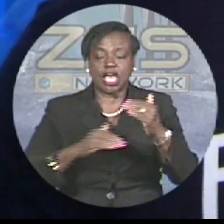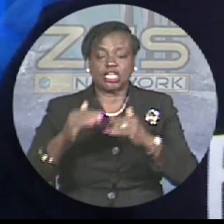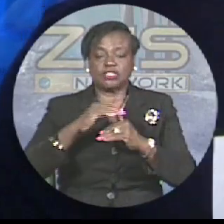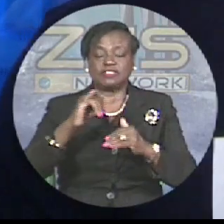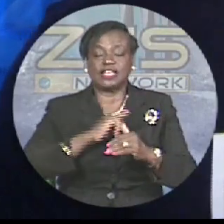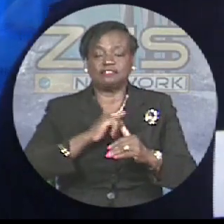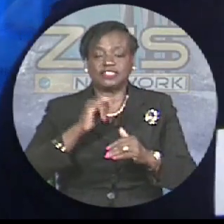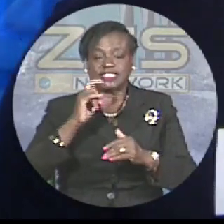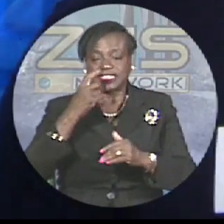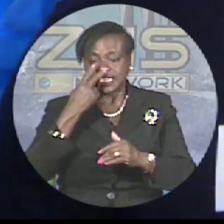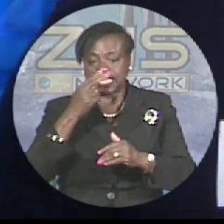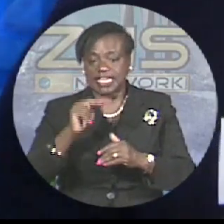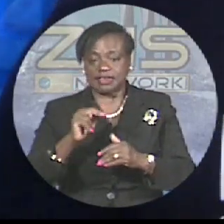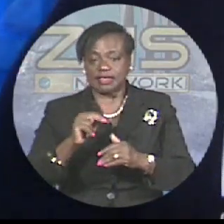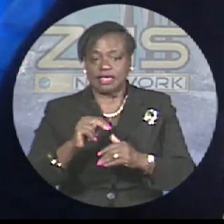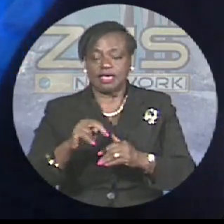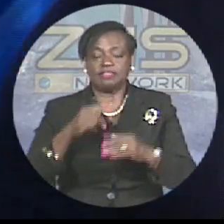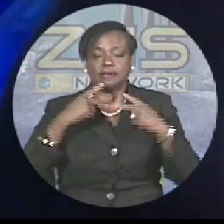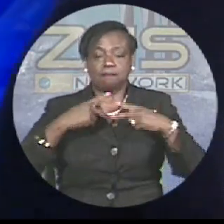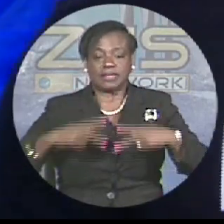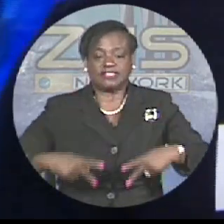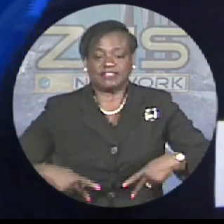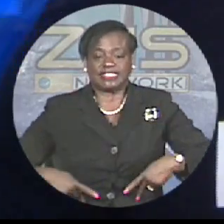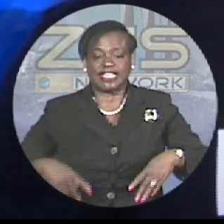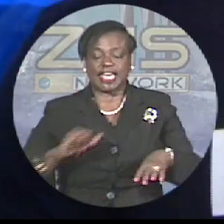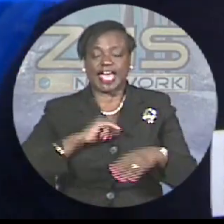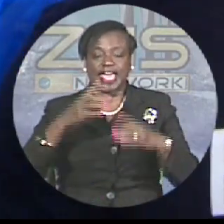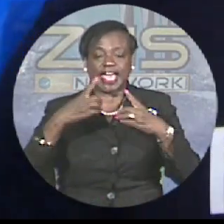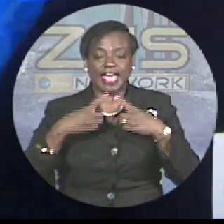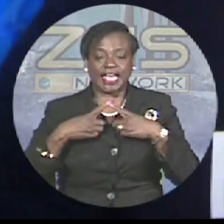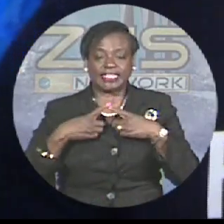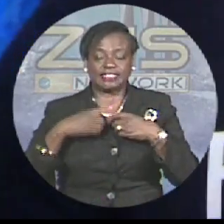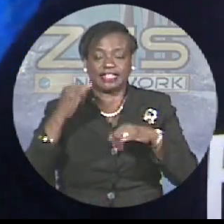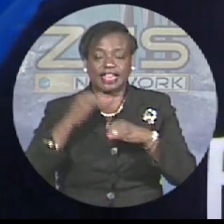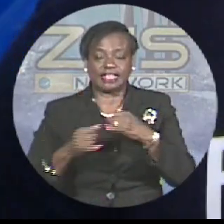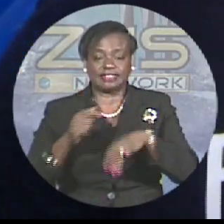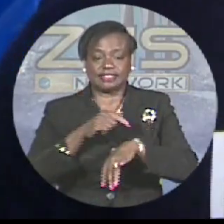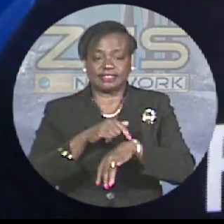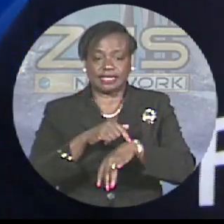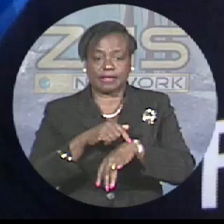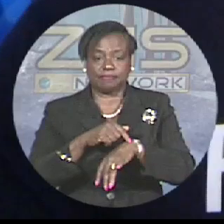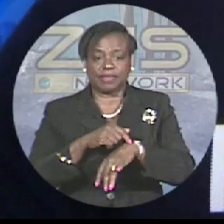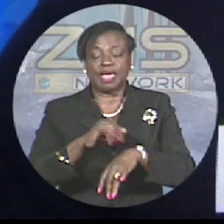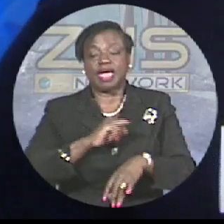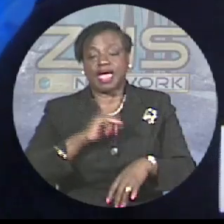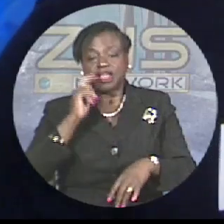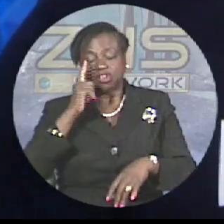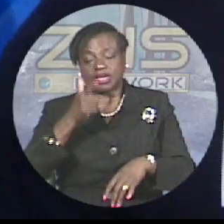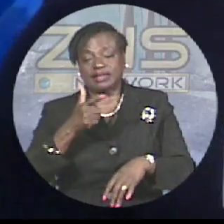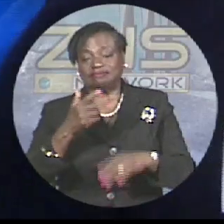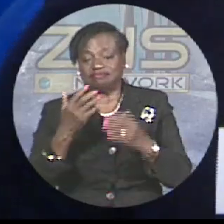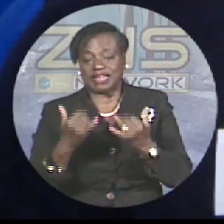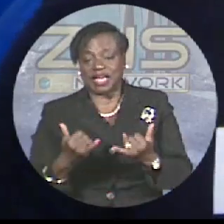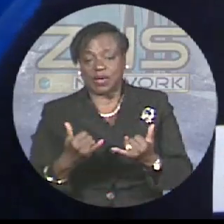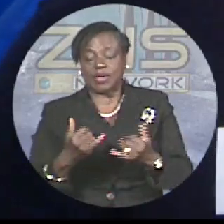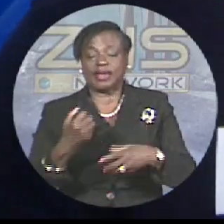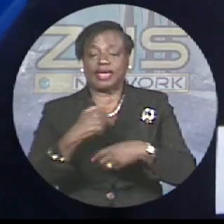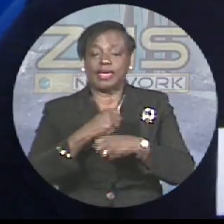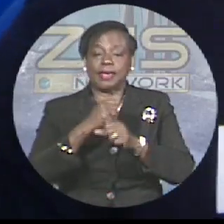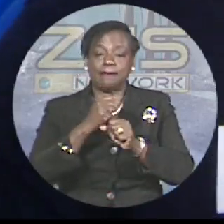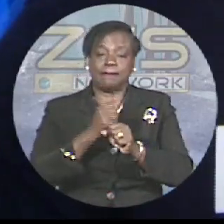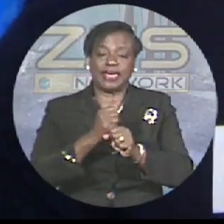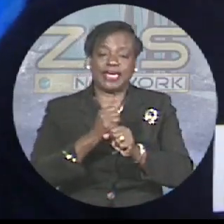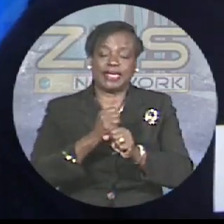I had in 2015, which I competed in last time. And I look at my physique now, and I made